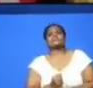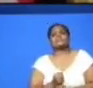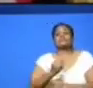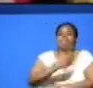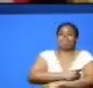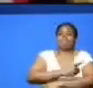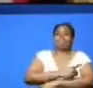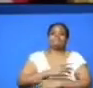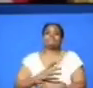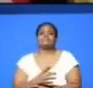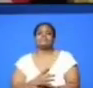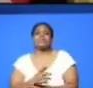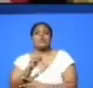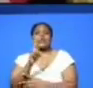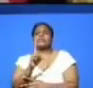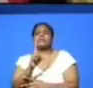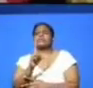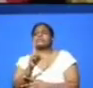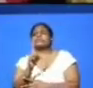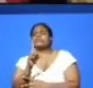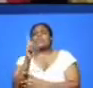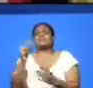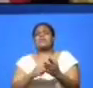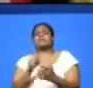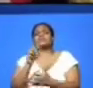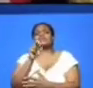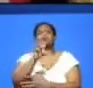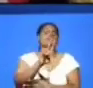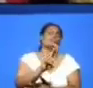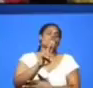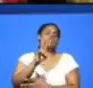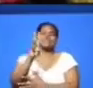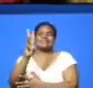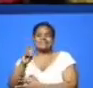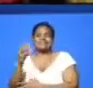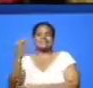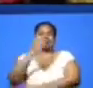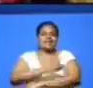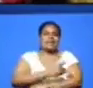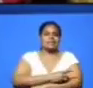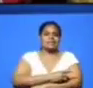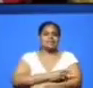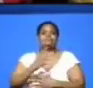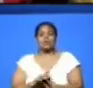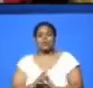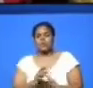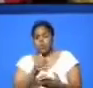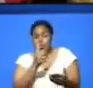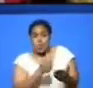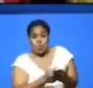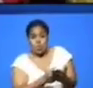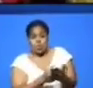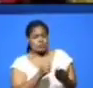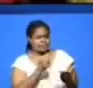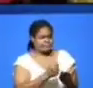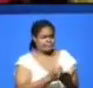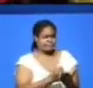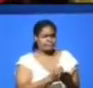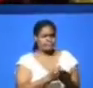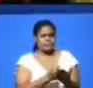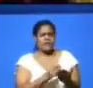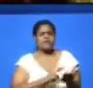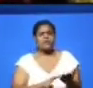1,260 days. Hush your voice. Put your finger right there at the third chapter and jump with me. Jump with